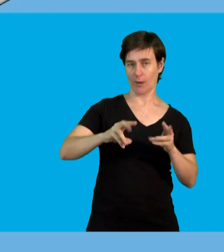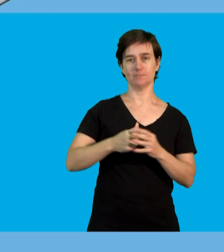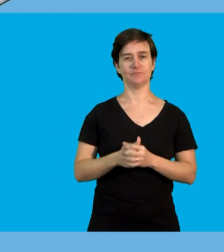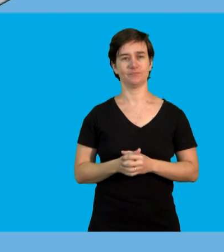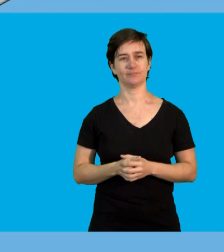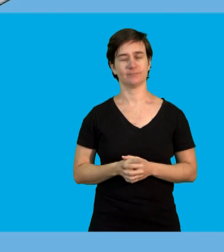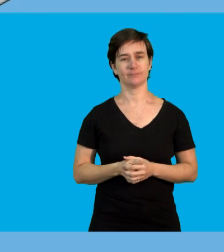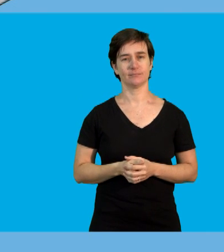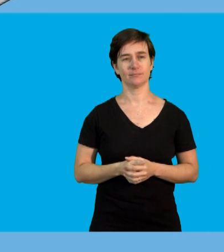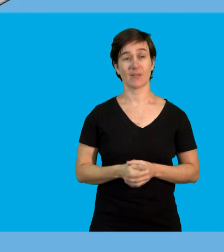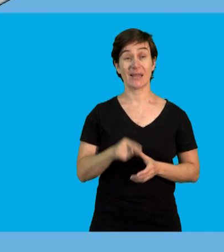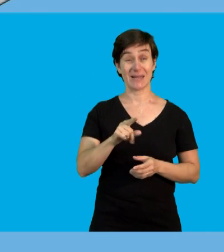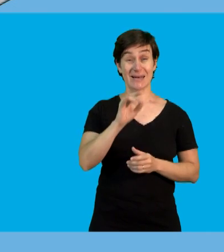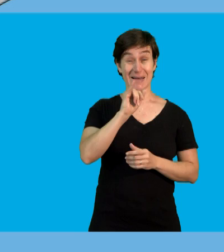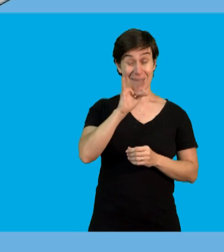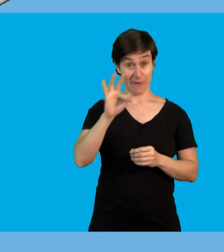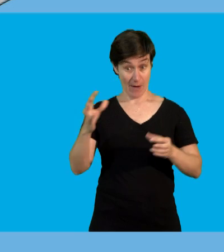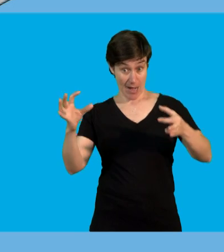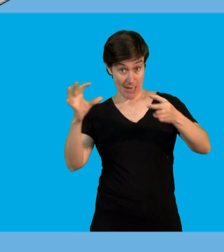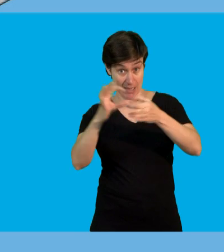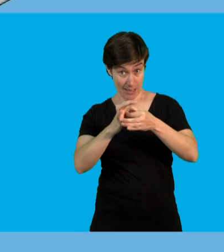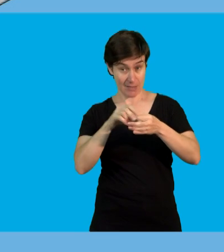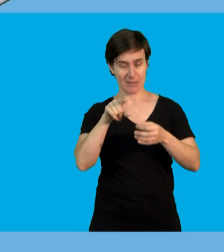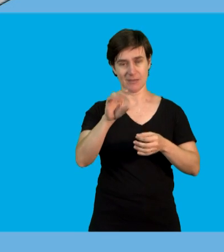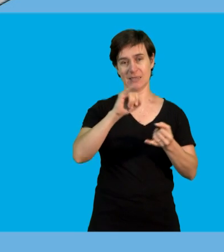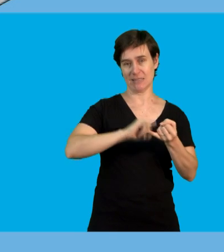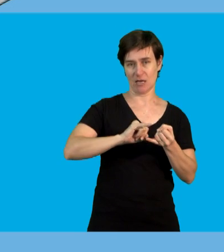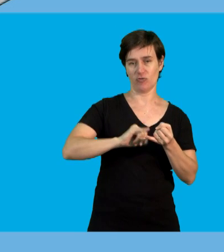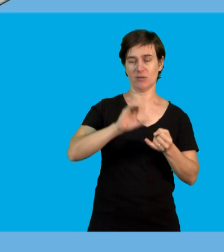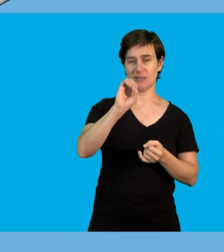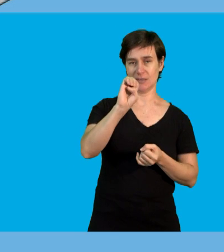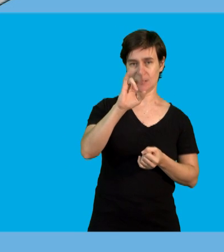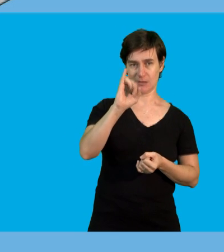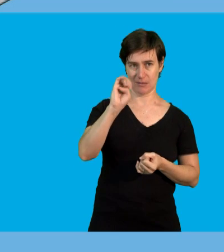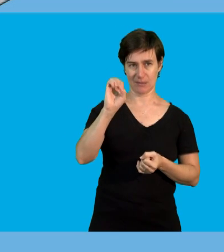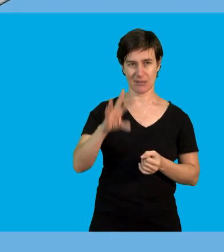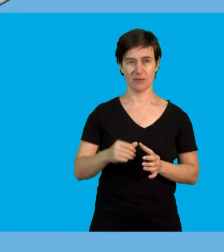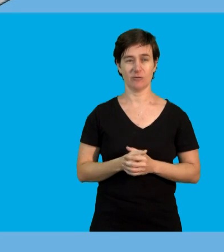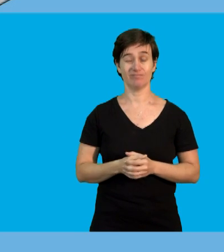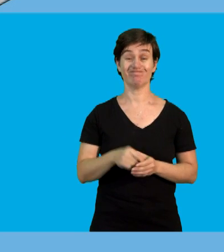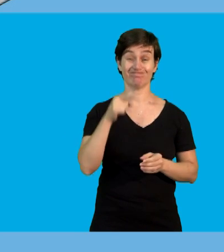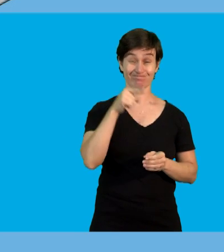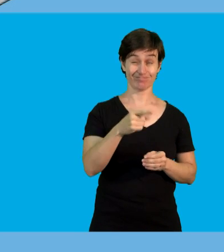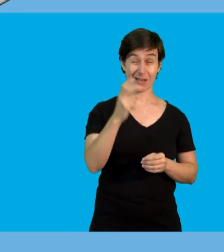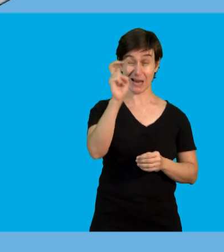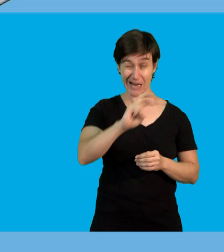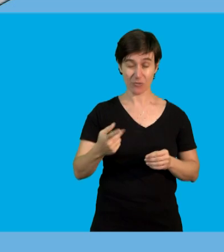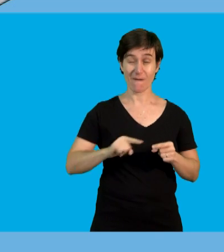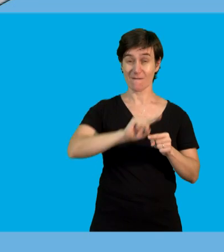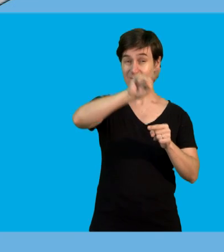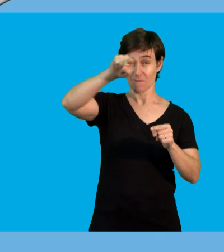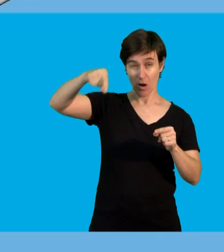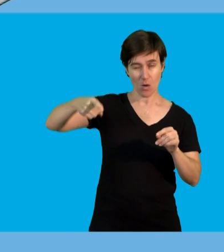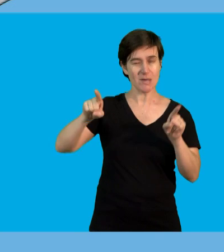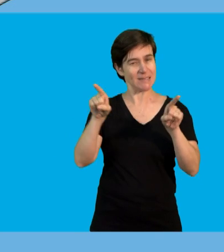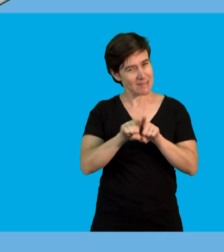pathway, but then that's only if the circuit is connected in series. So the current flows at the same strength everywhere in a